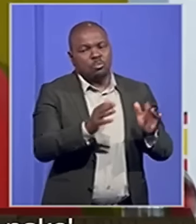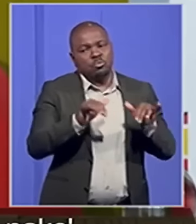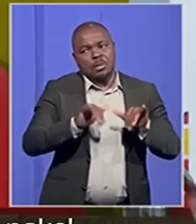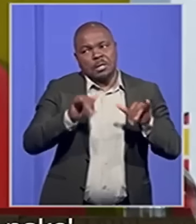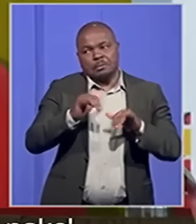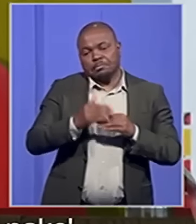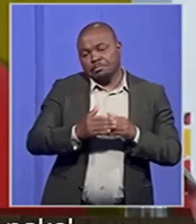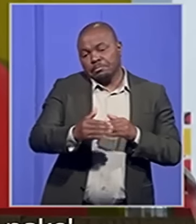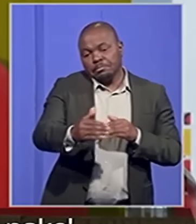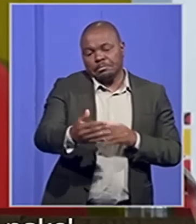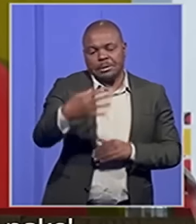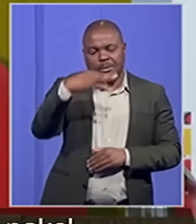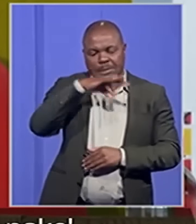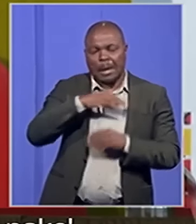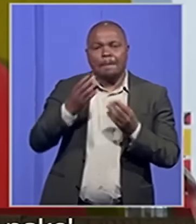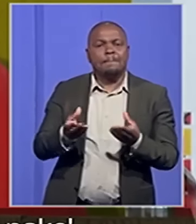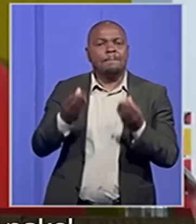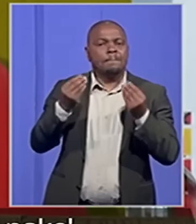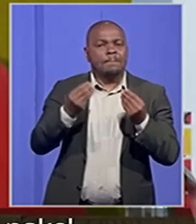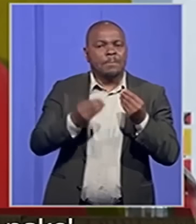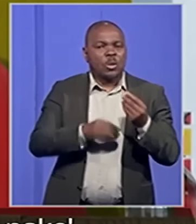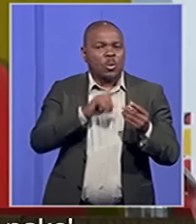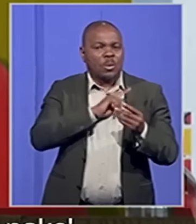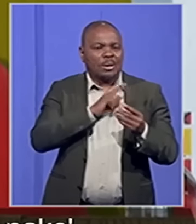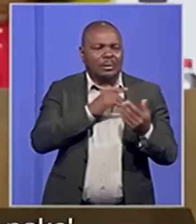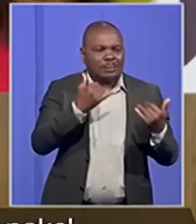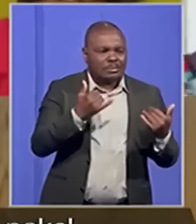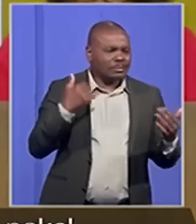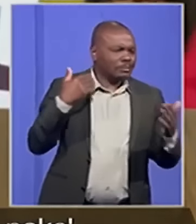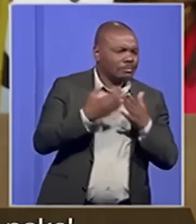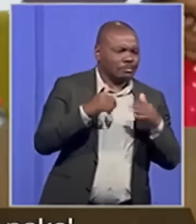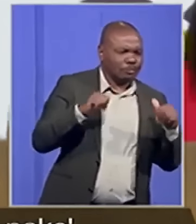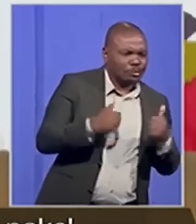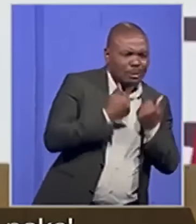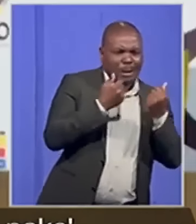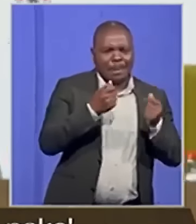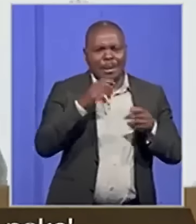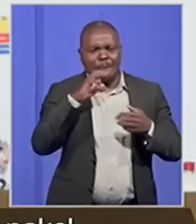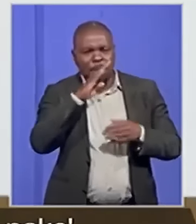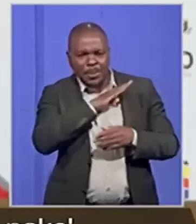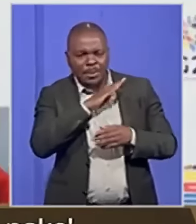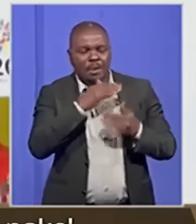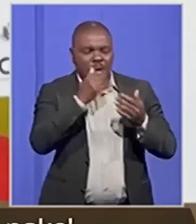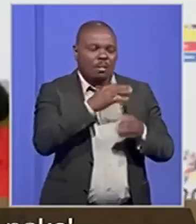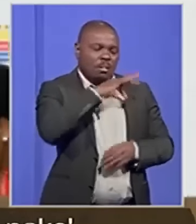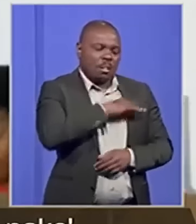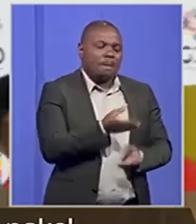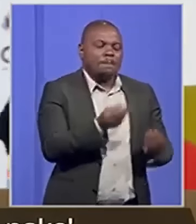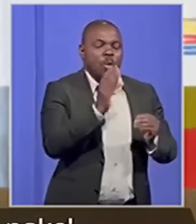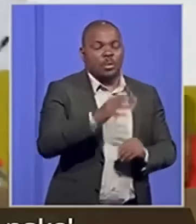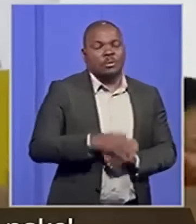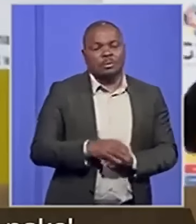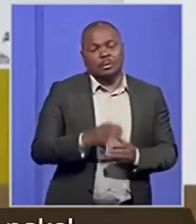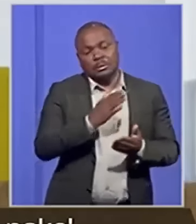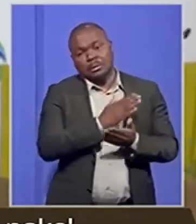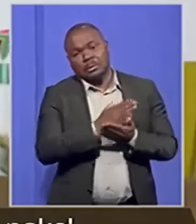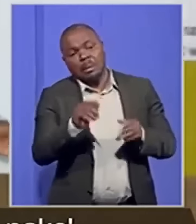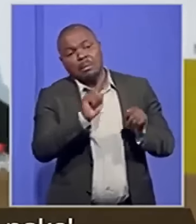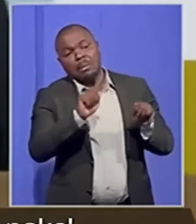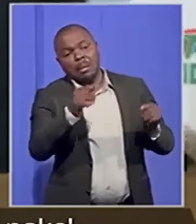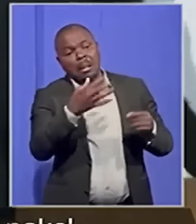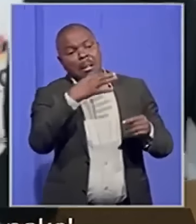tšhelete ya bona e lokollwe go fokotša ditlhotlho tšeo ba kopanego natšo tša mašeleng. Megolo ya ba bangwe bao ba thwetšwego